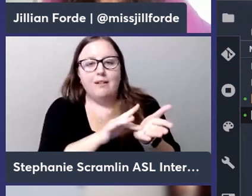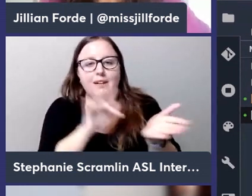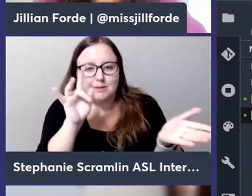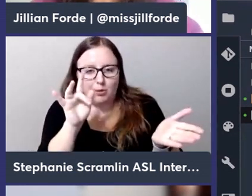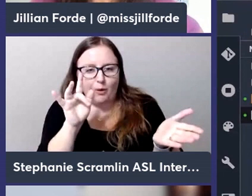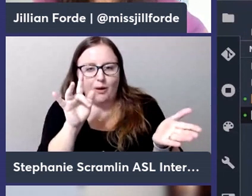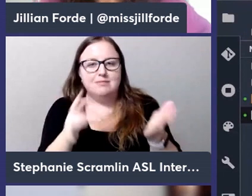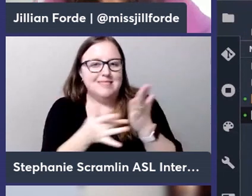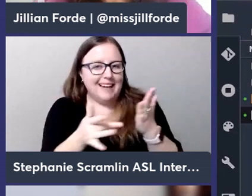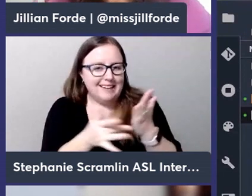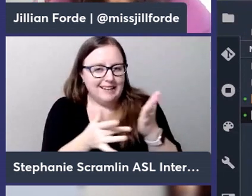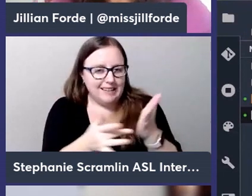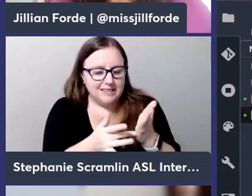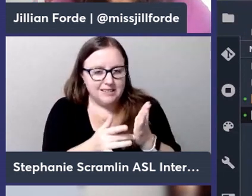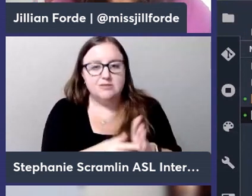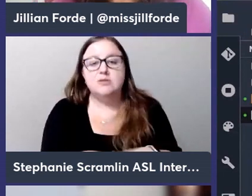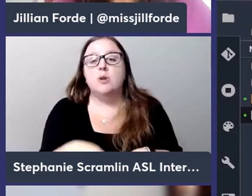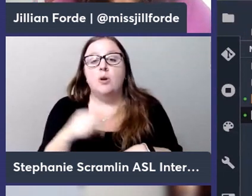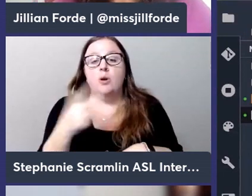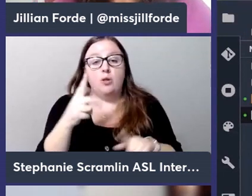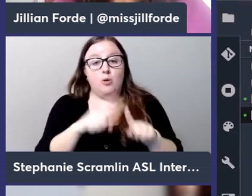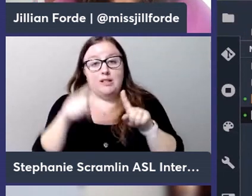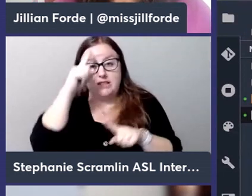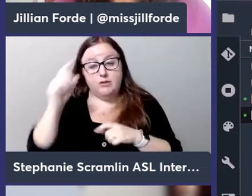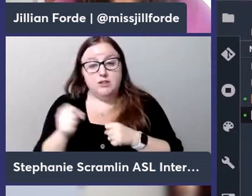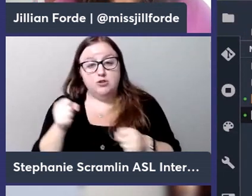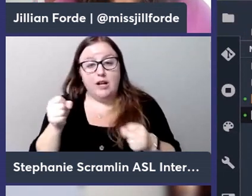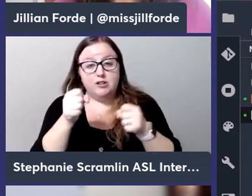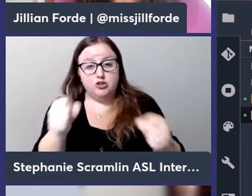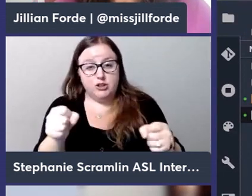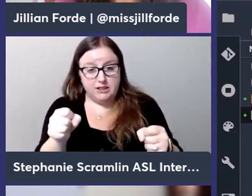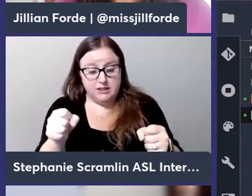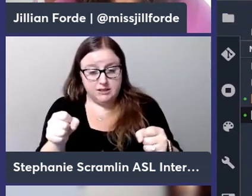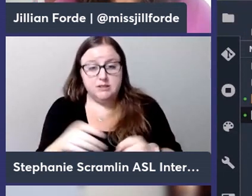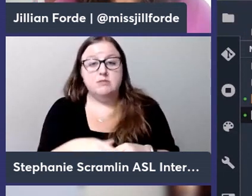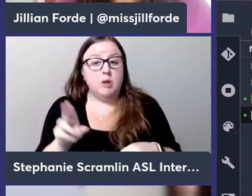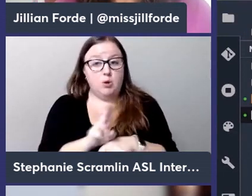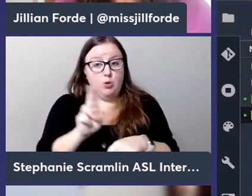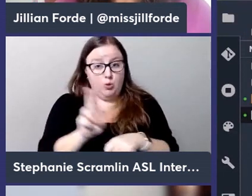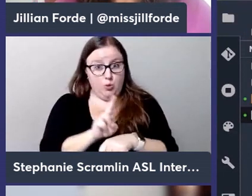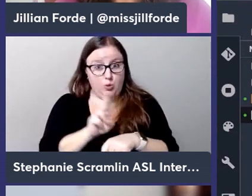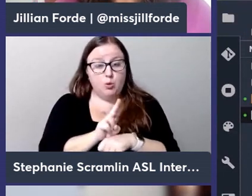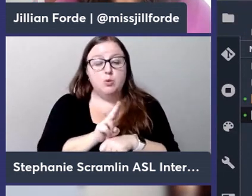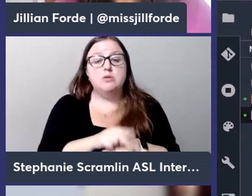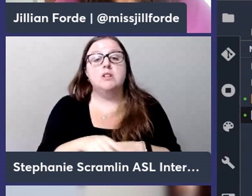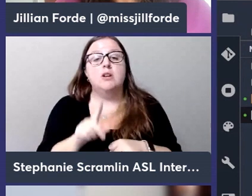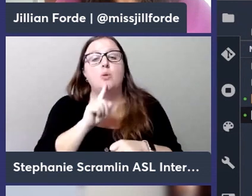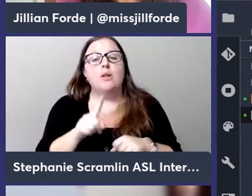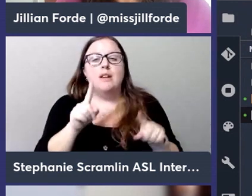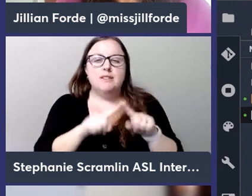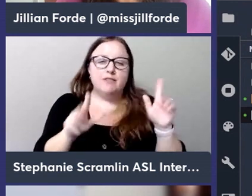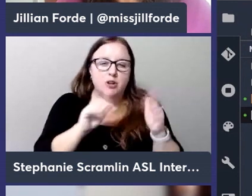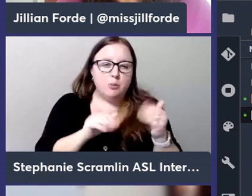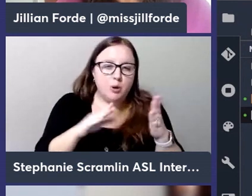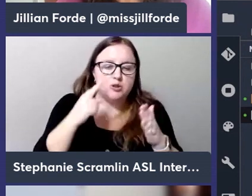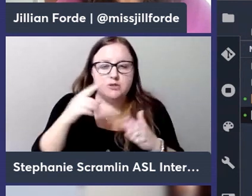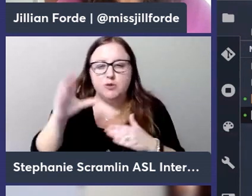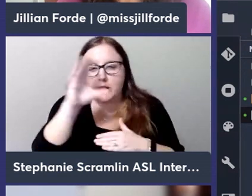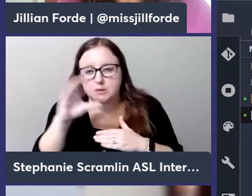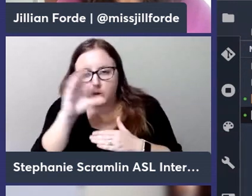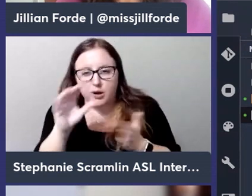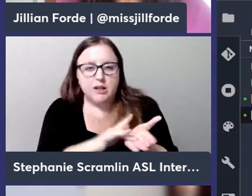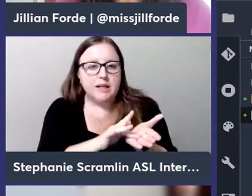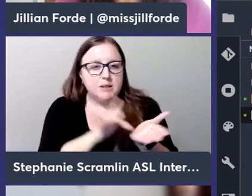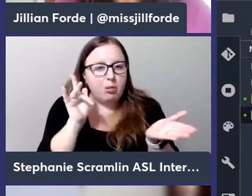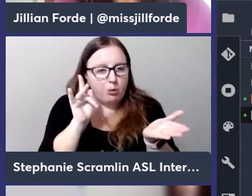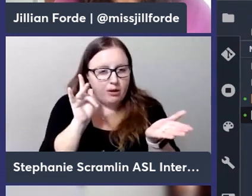So all the 3 different strategies that the automatic model tuner offers is about different ways of exploring and